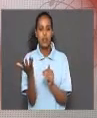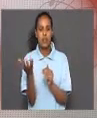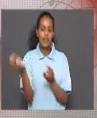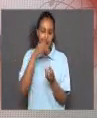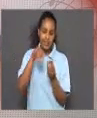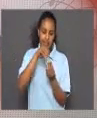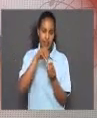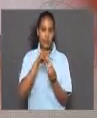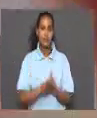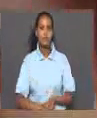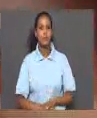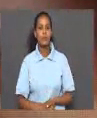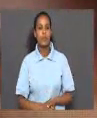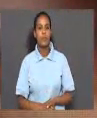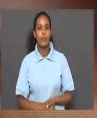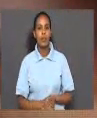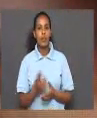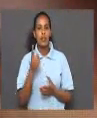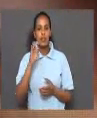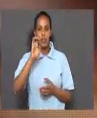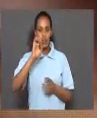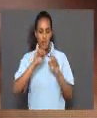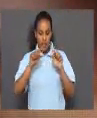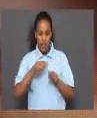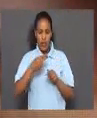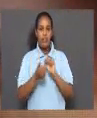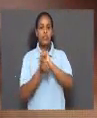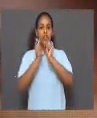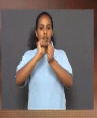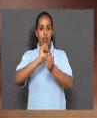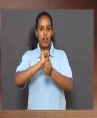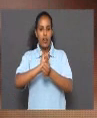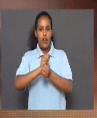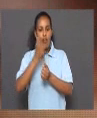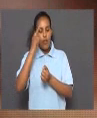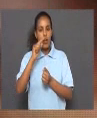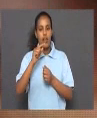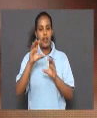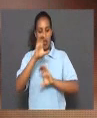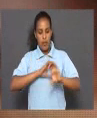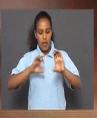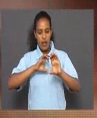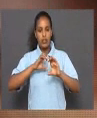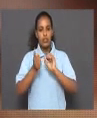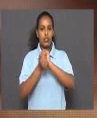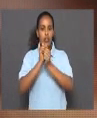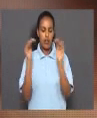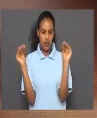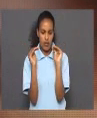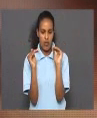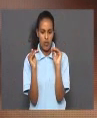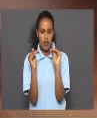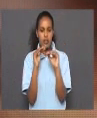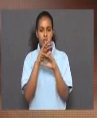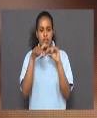substance increases. The entropy change for a chemical change is equal to